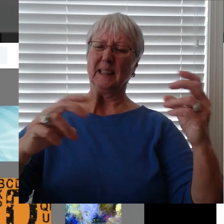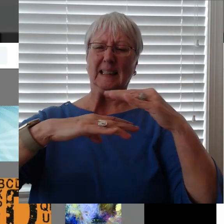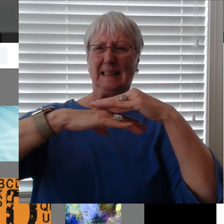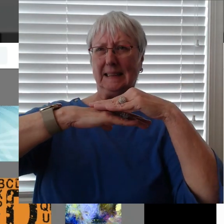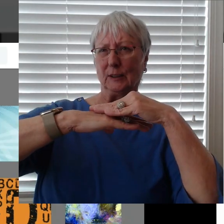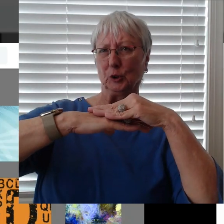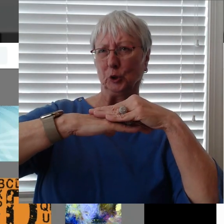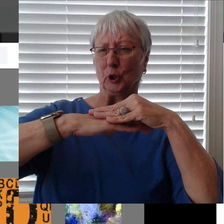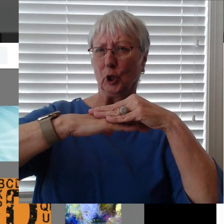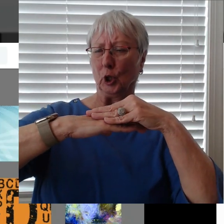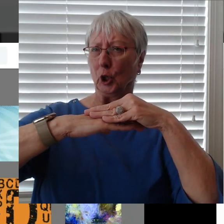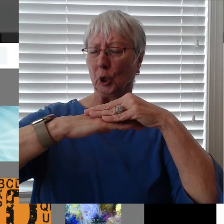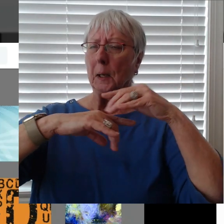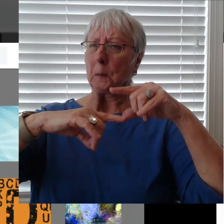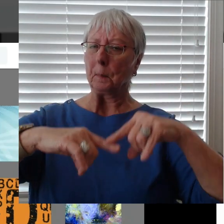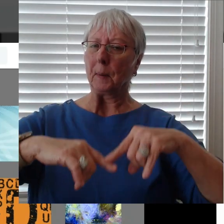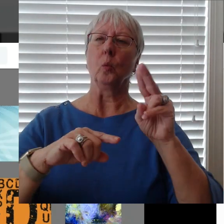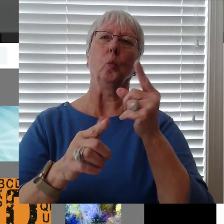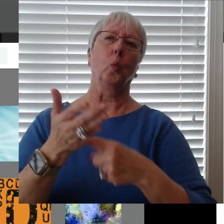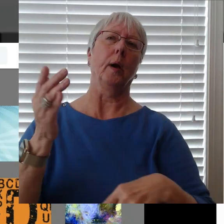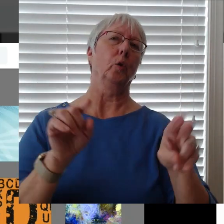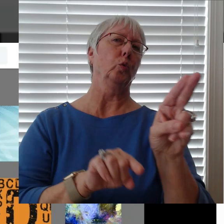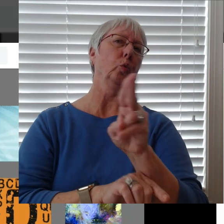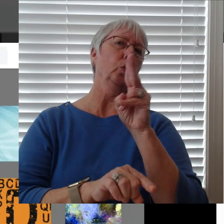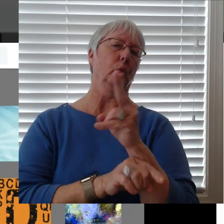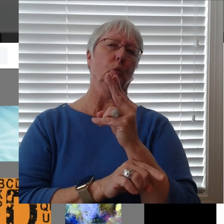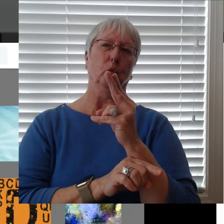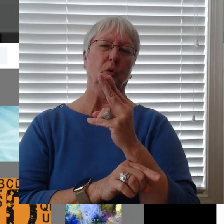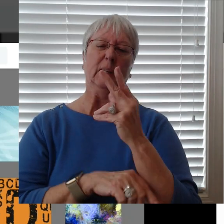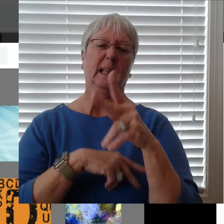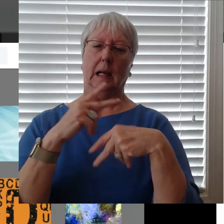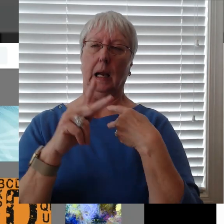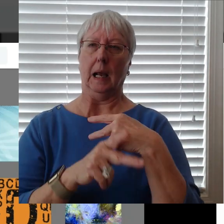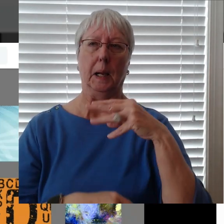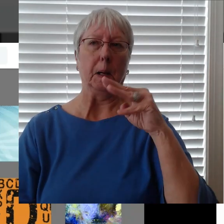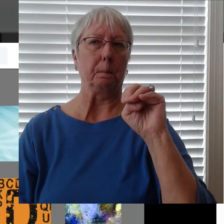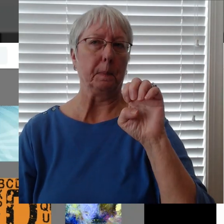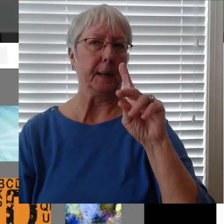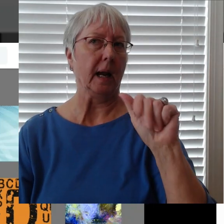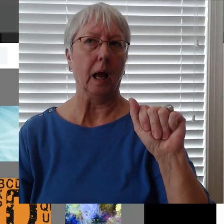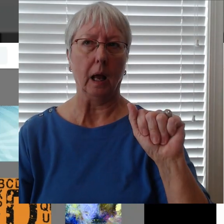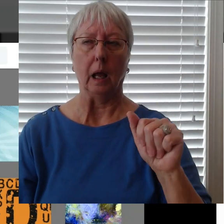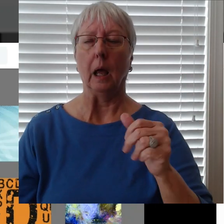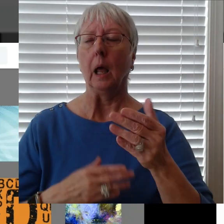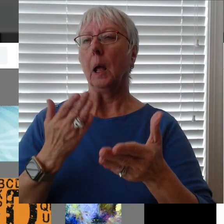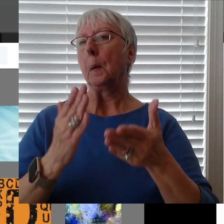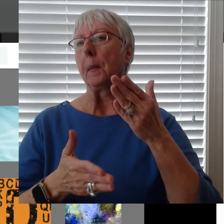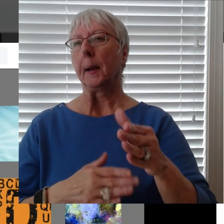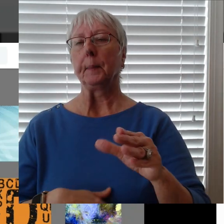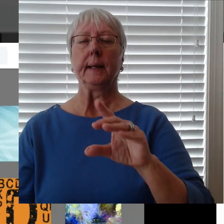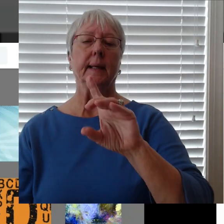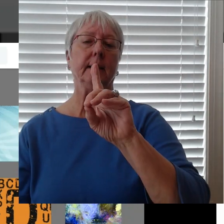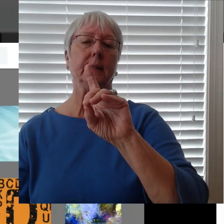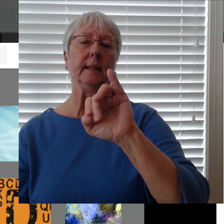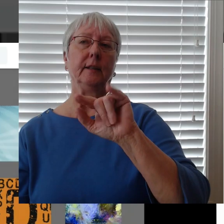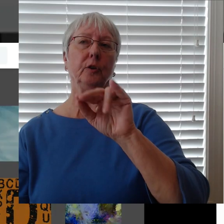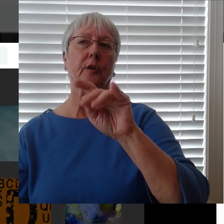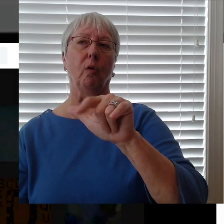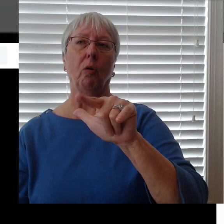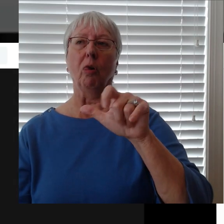different applications of media and style: graphic, painted, digital, drawn, etched,